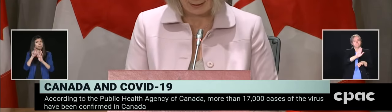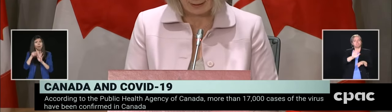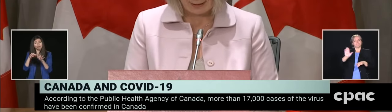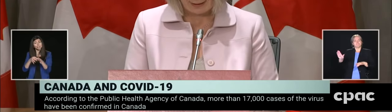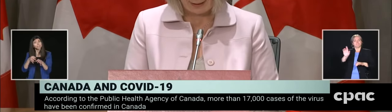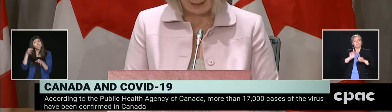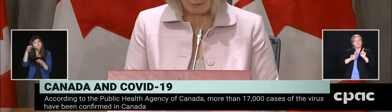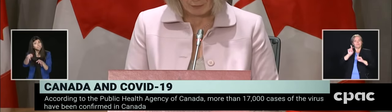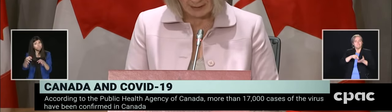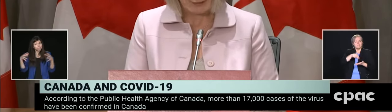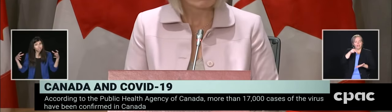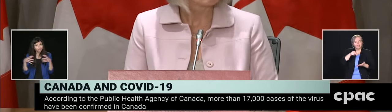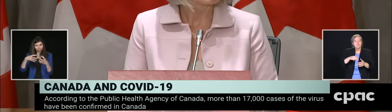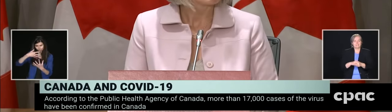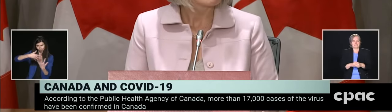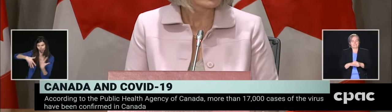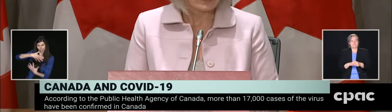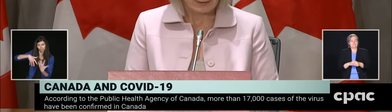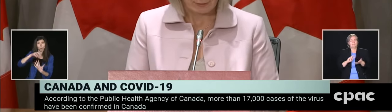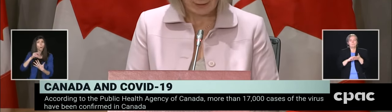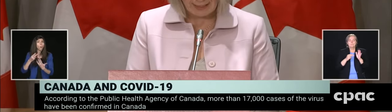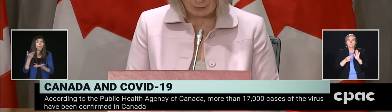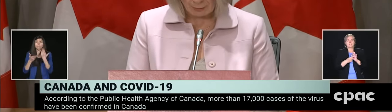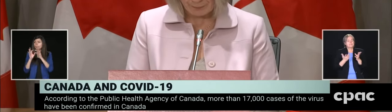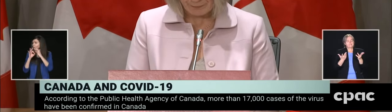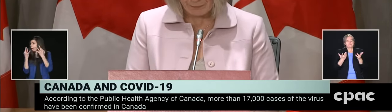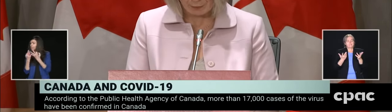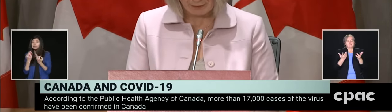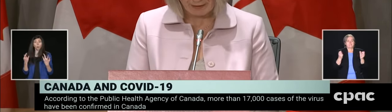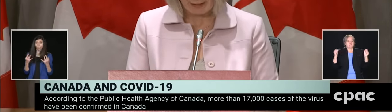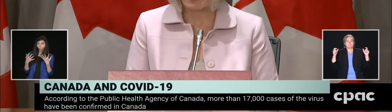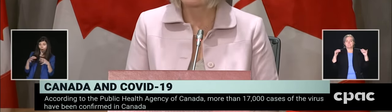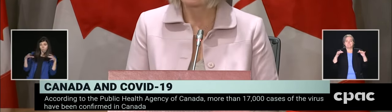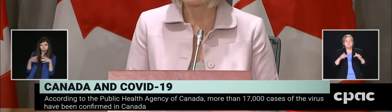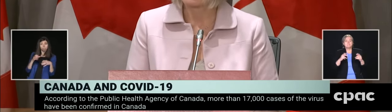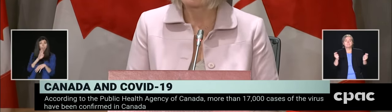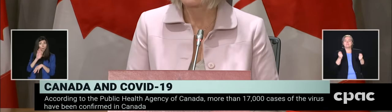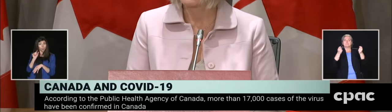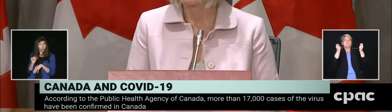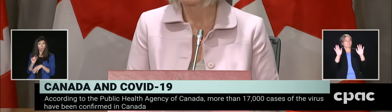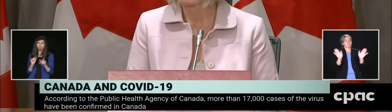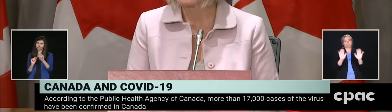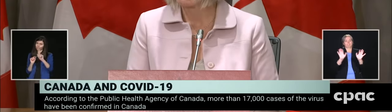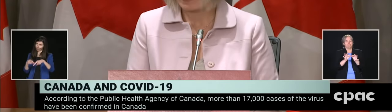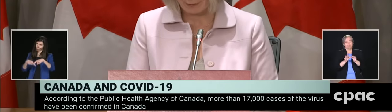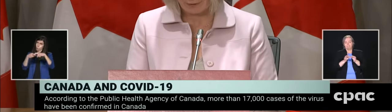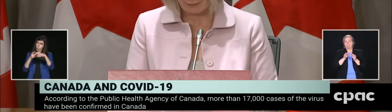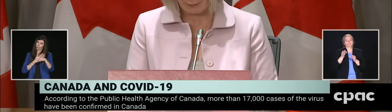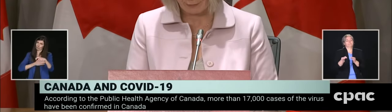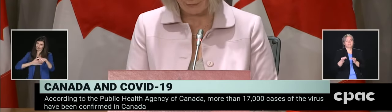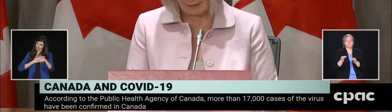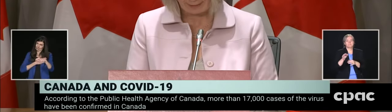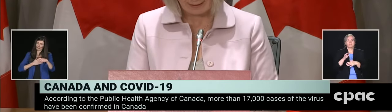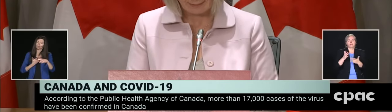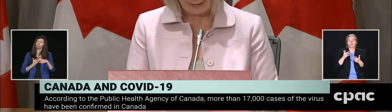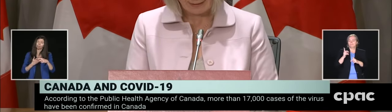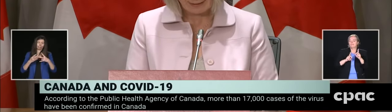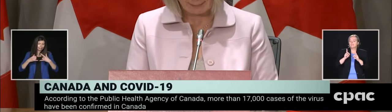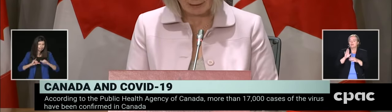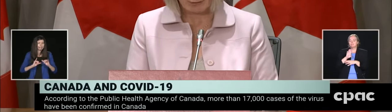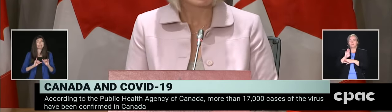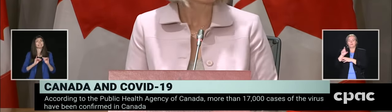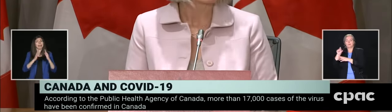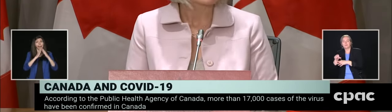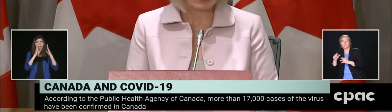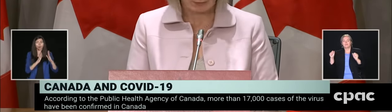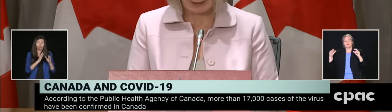dinners for now. So stay at home. Don't invite others to your house, even if they are members of your own family.